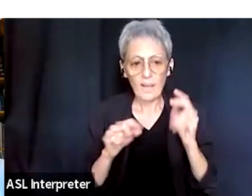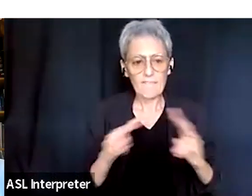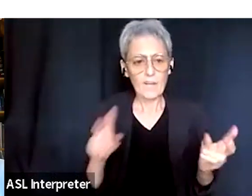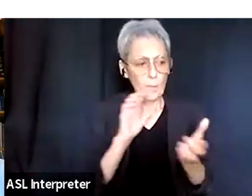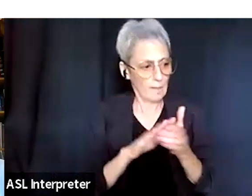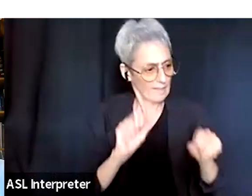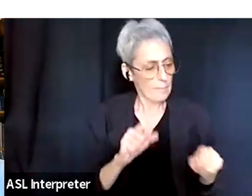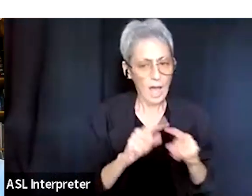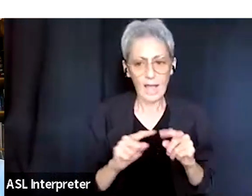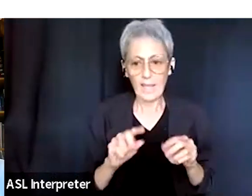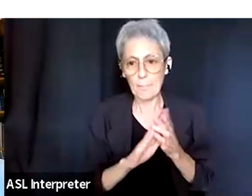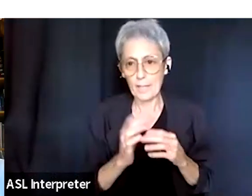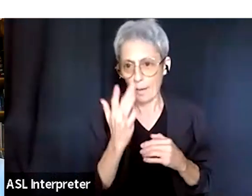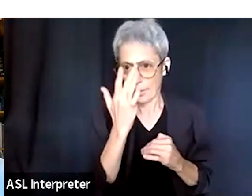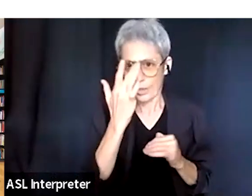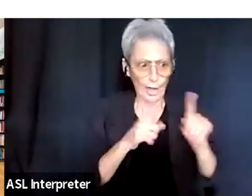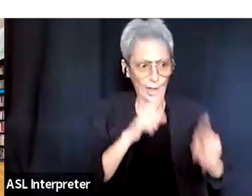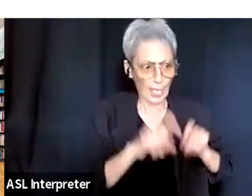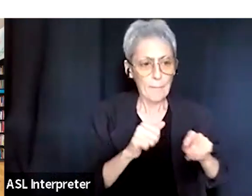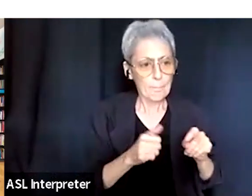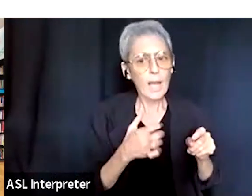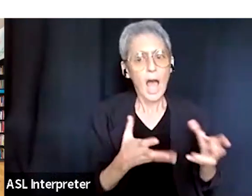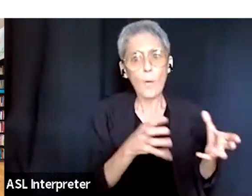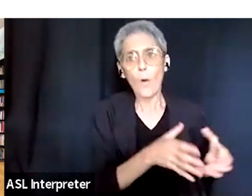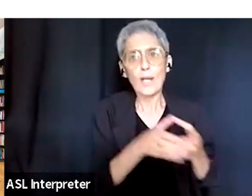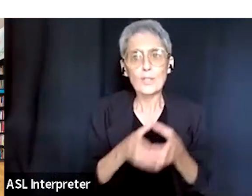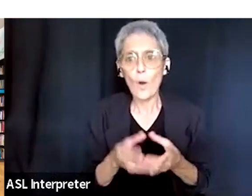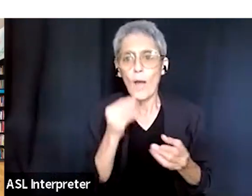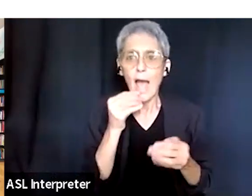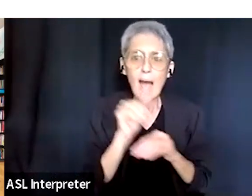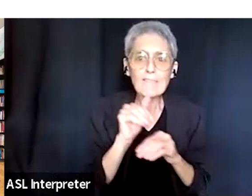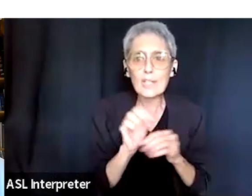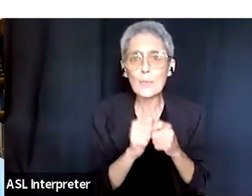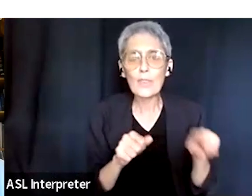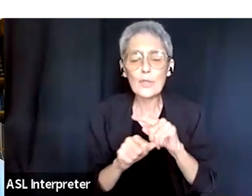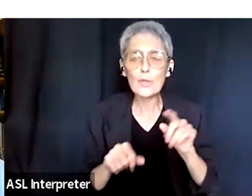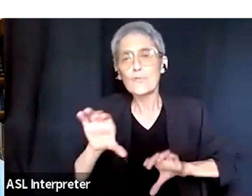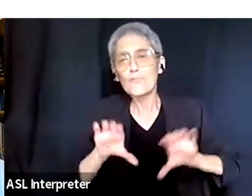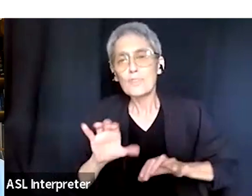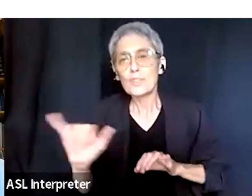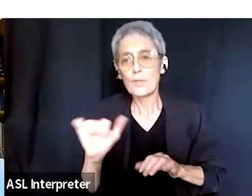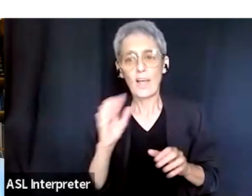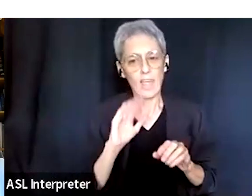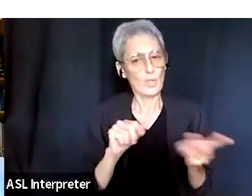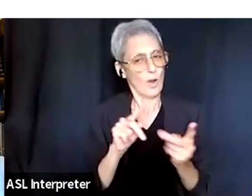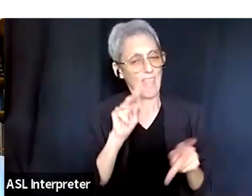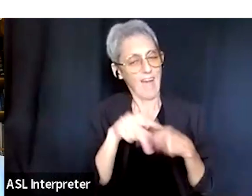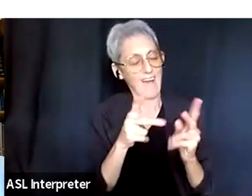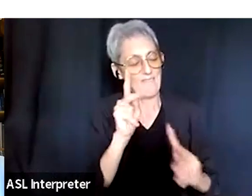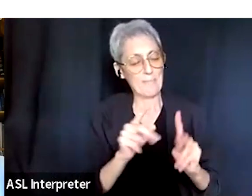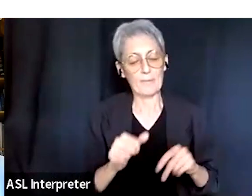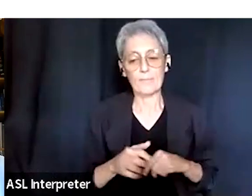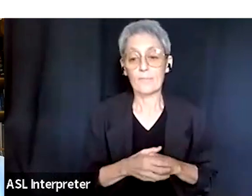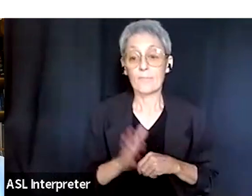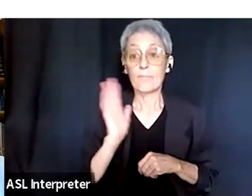with. So thank you for being those people. Very, very much. And as a former classroom teacher, Title